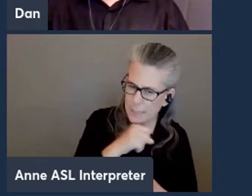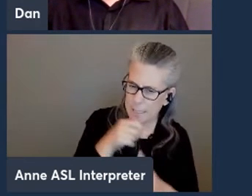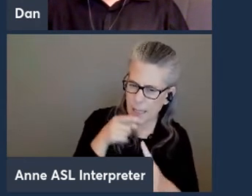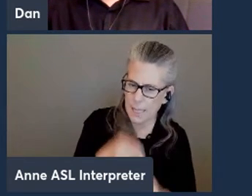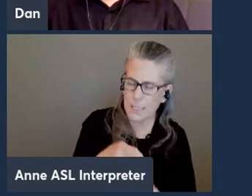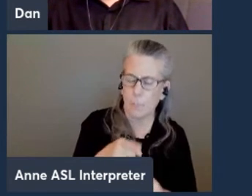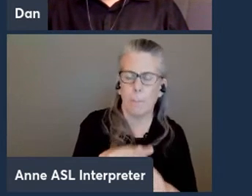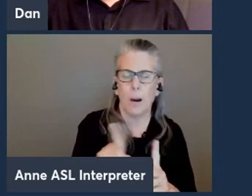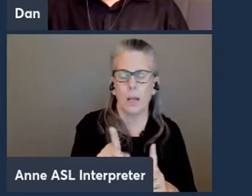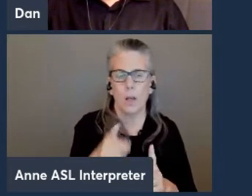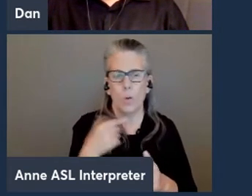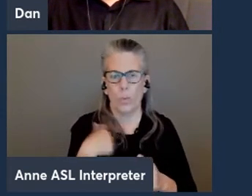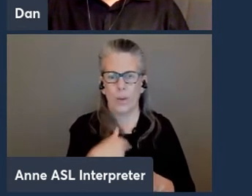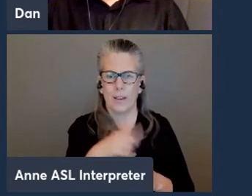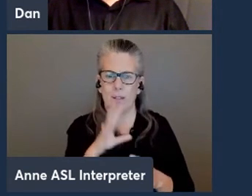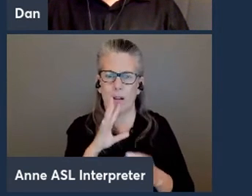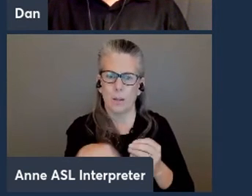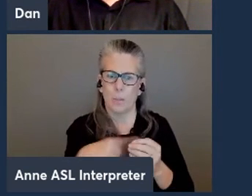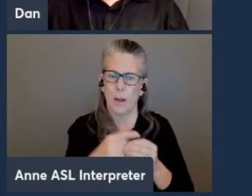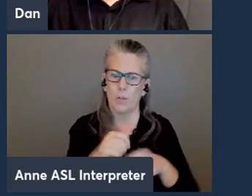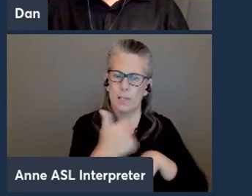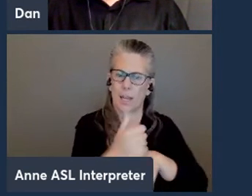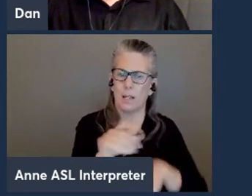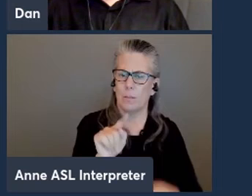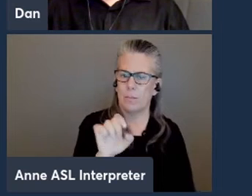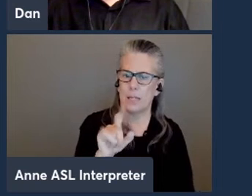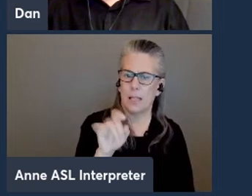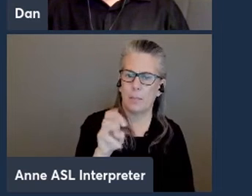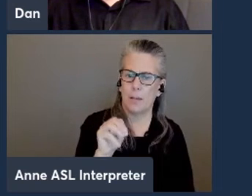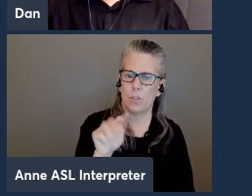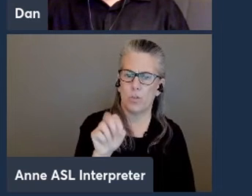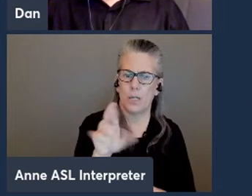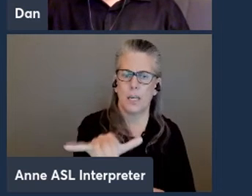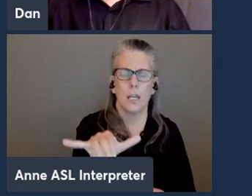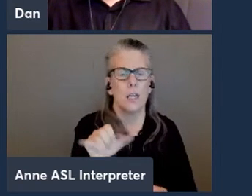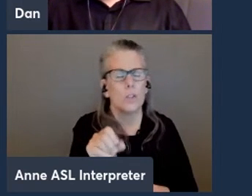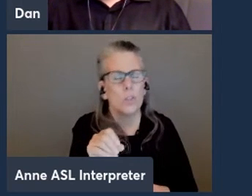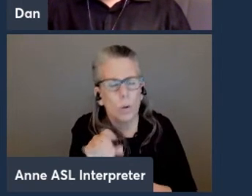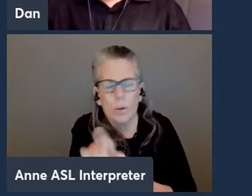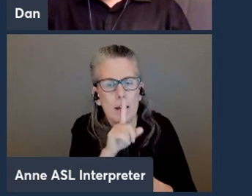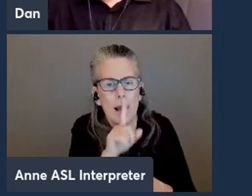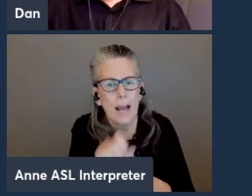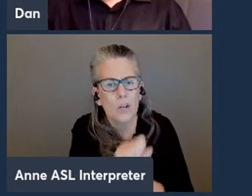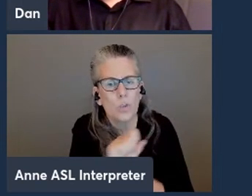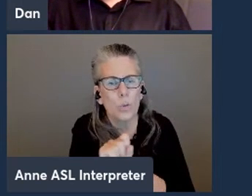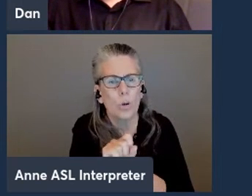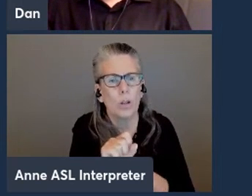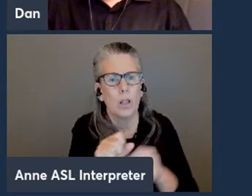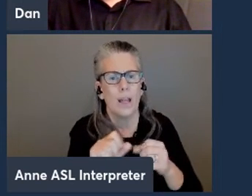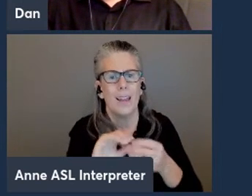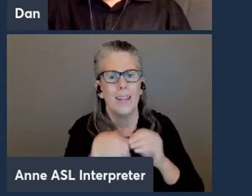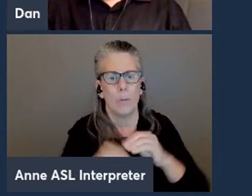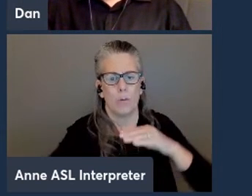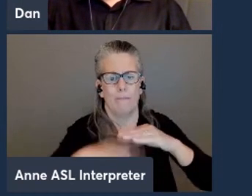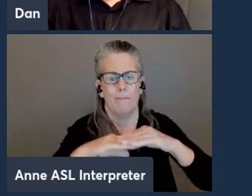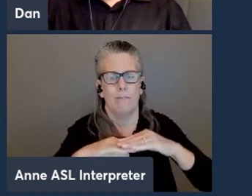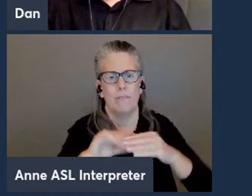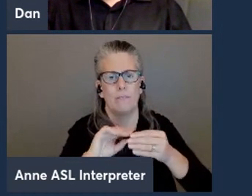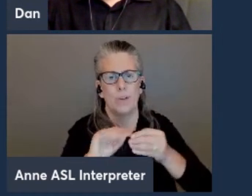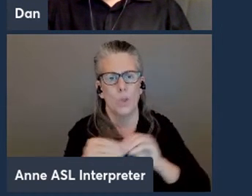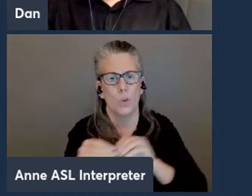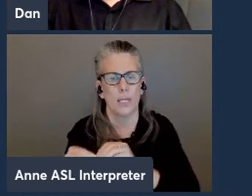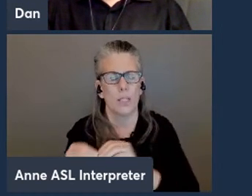talk about it sending telemetry. Is it like there's a fixed amount of telemetry it emits, or is there a way we can do something